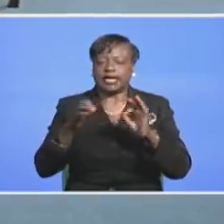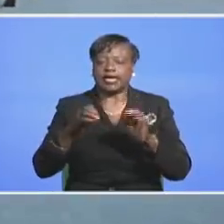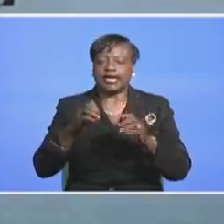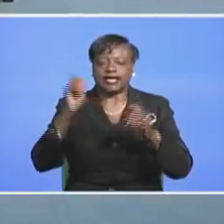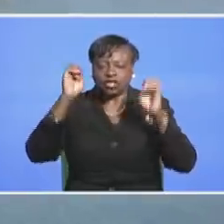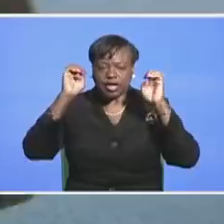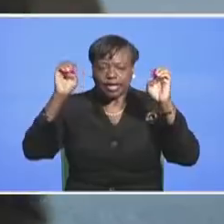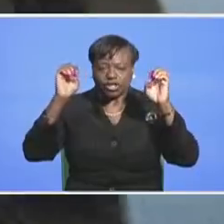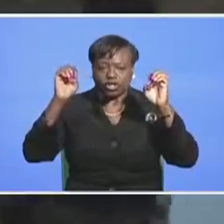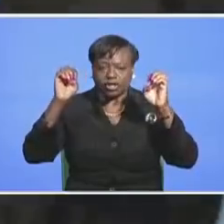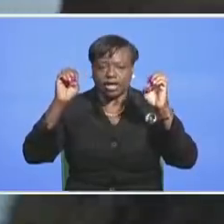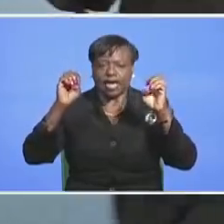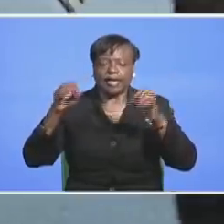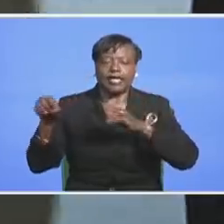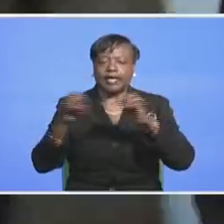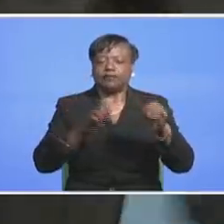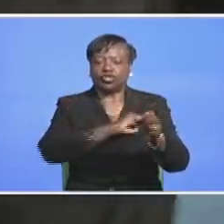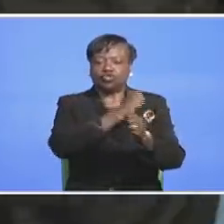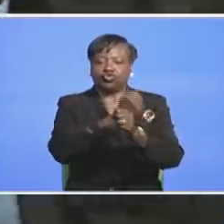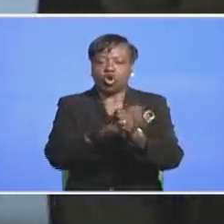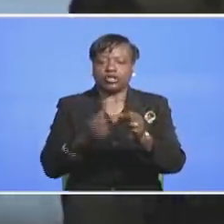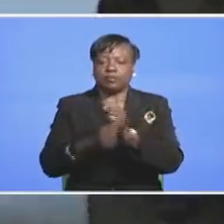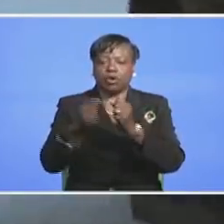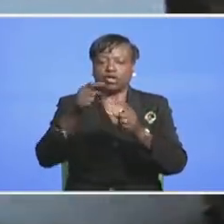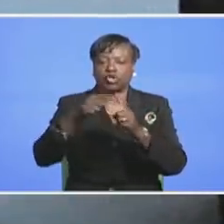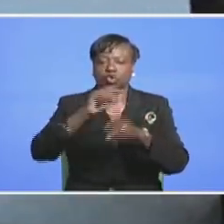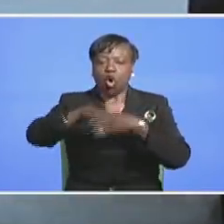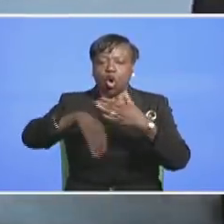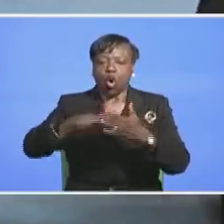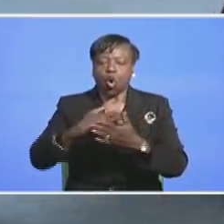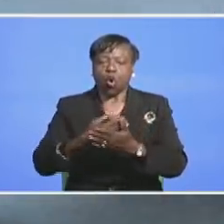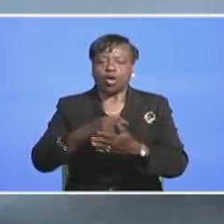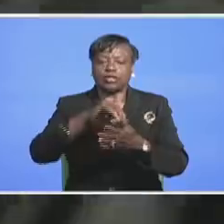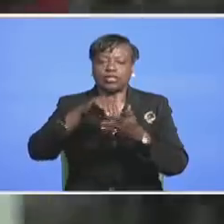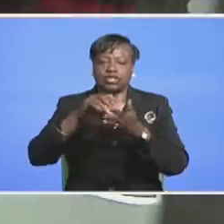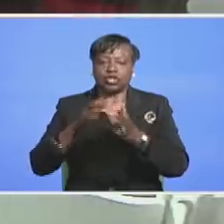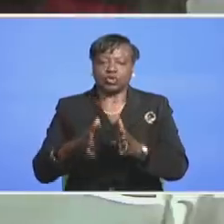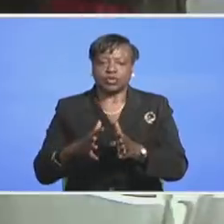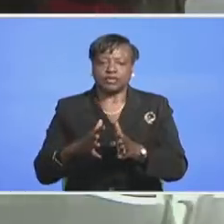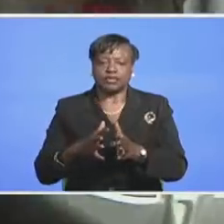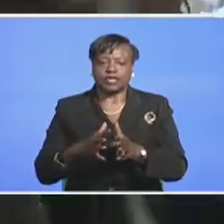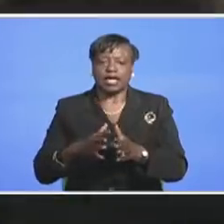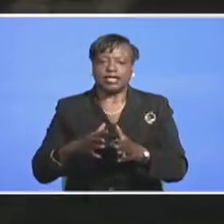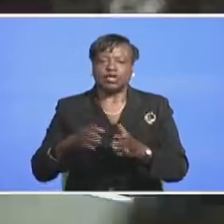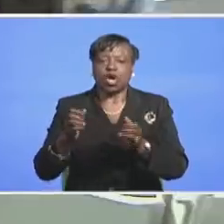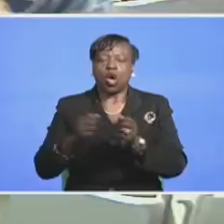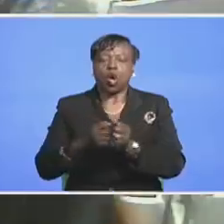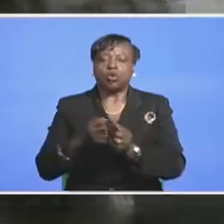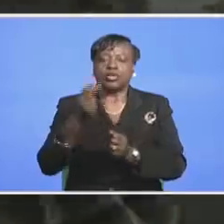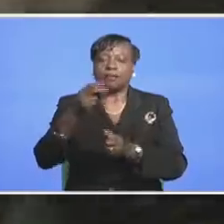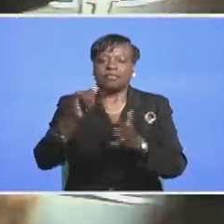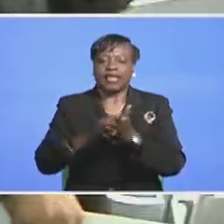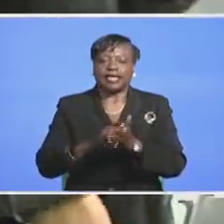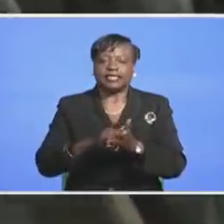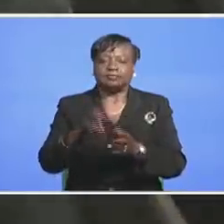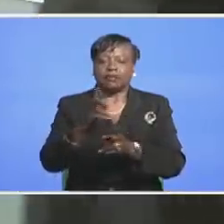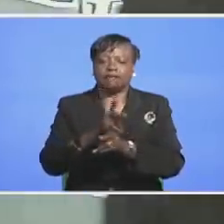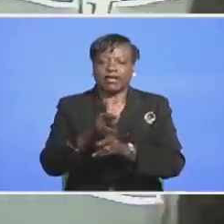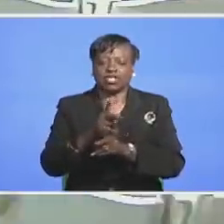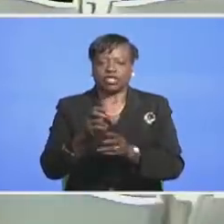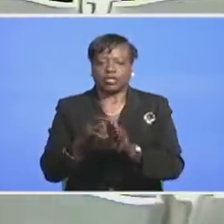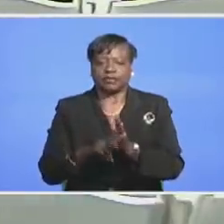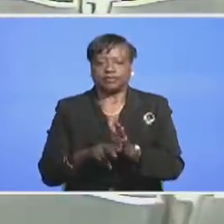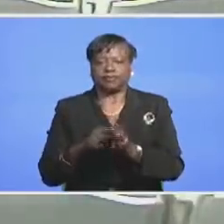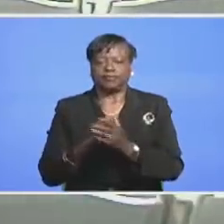strong support to all students, and to uphold the principle and standards of that noble profession. Stay tuned for more details in our 7